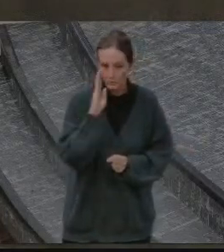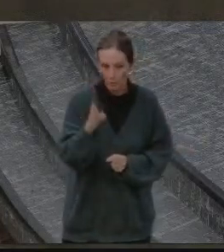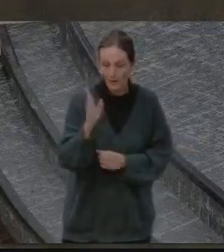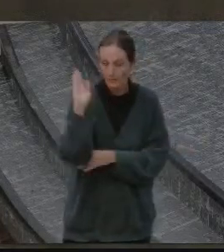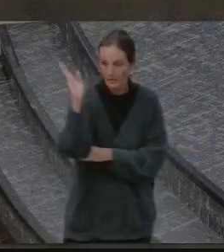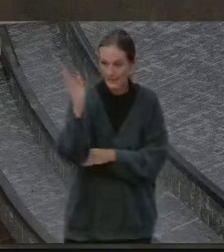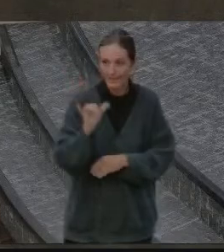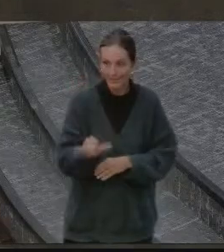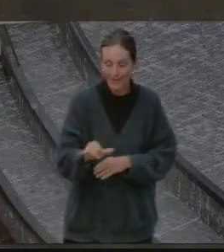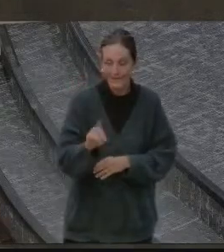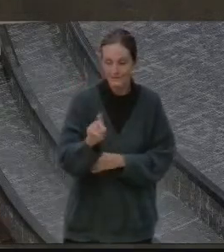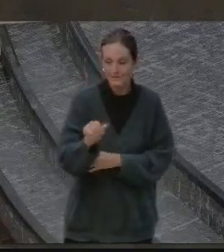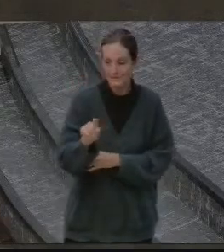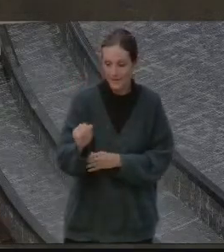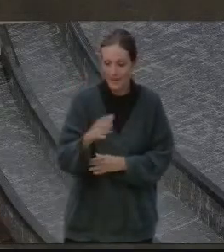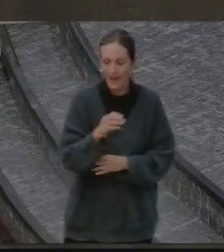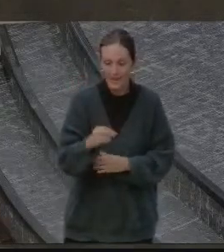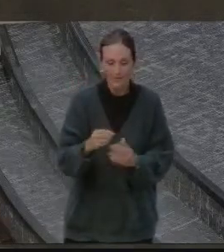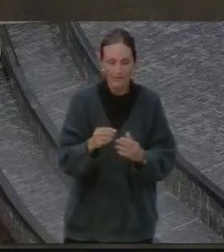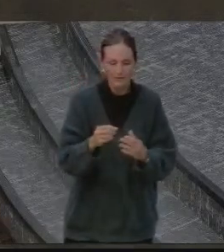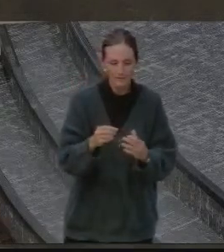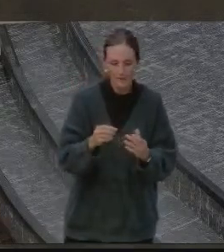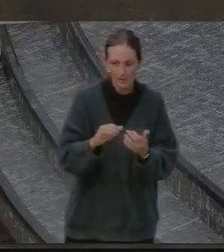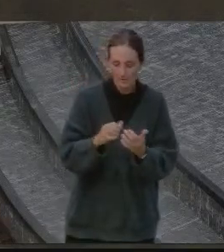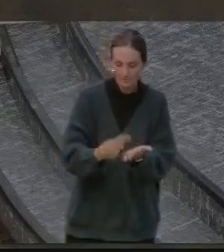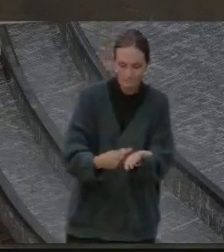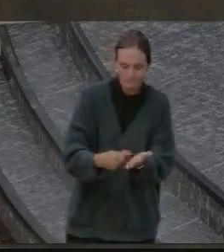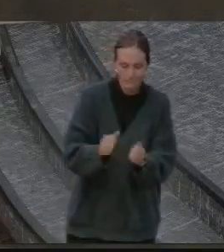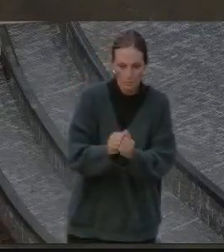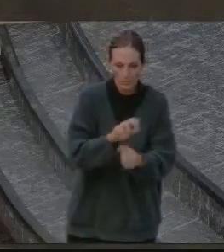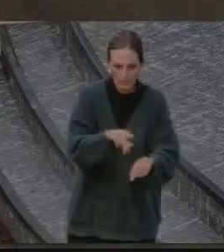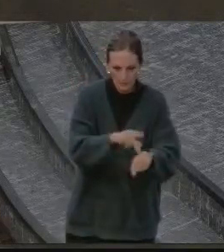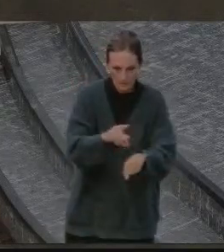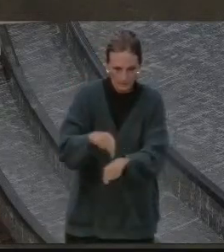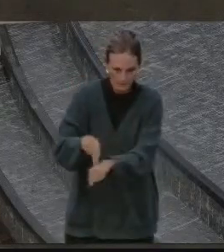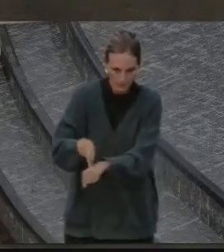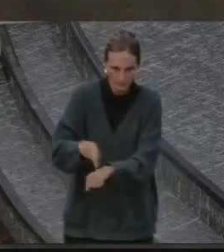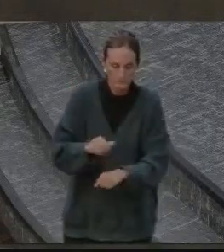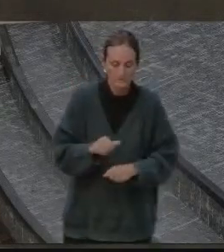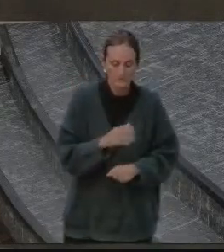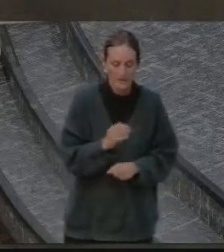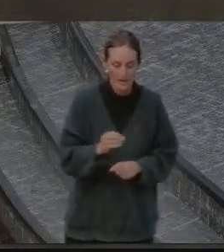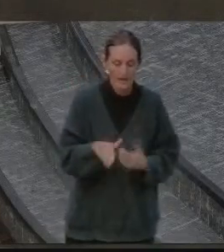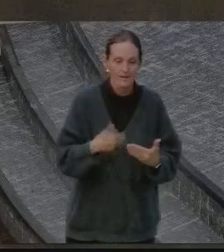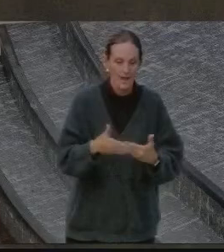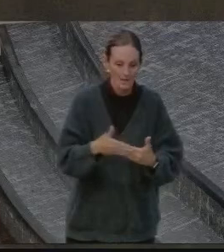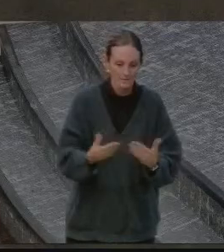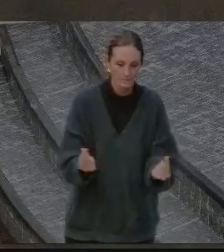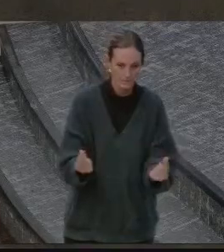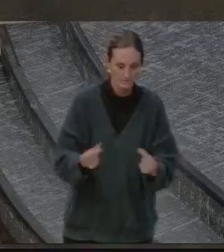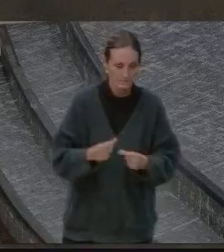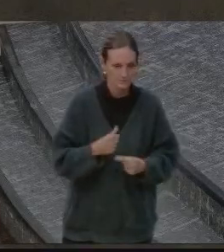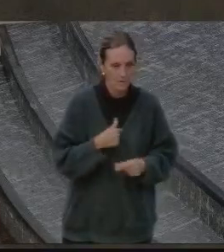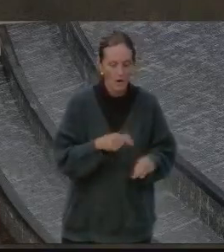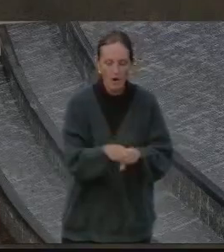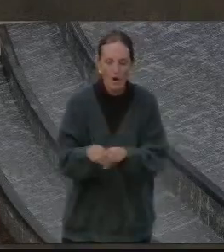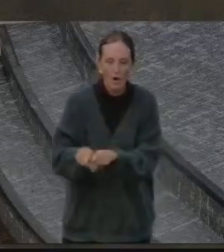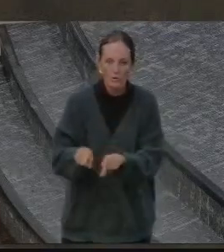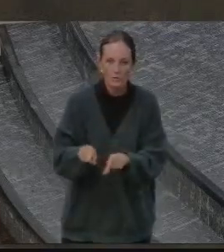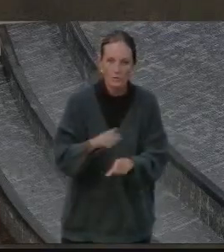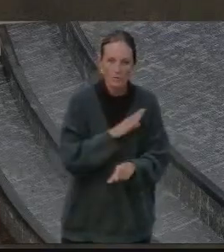that conversation that we had with principals and those types of things and next steps. Also, I put in the board update,